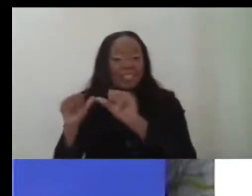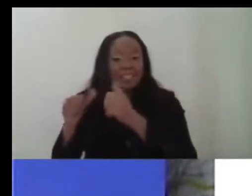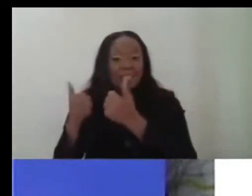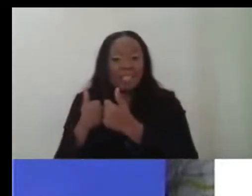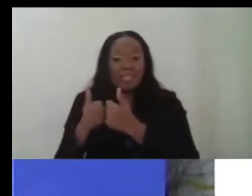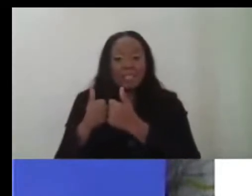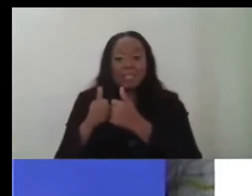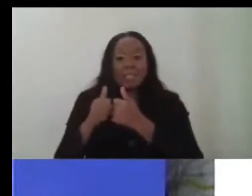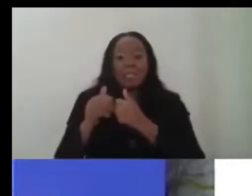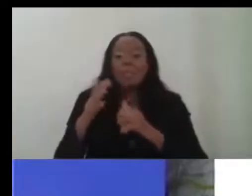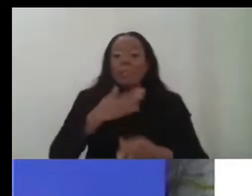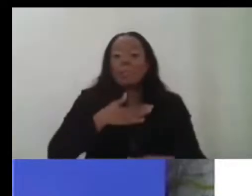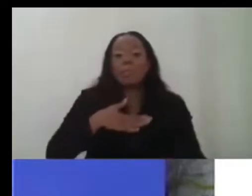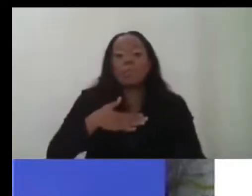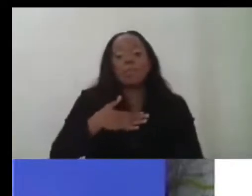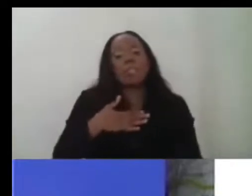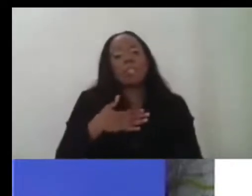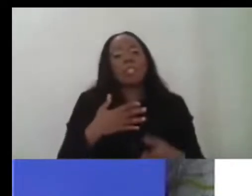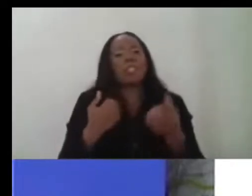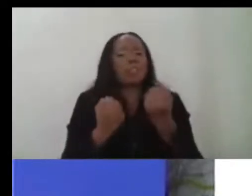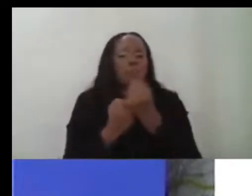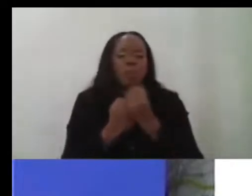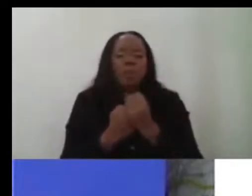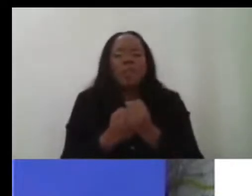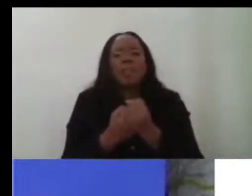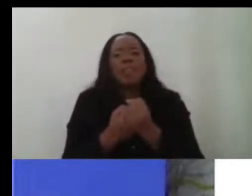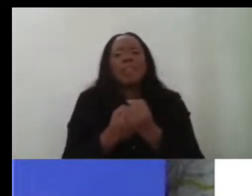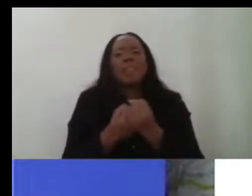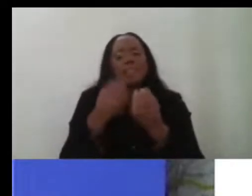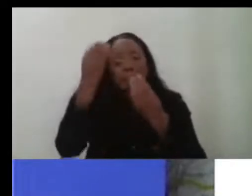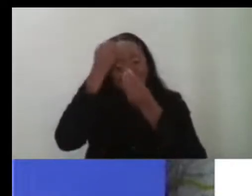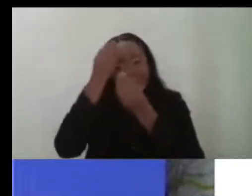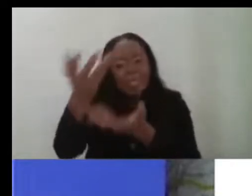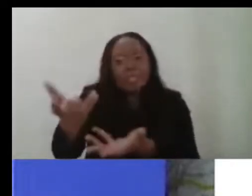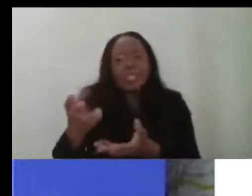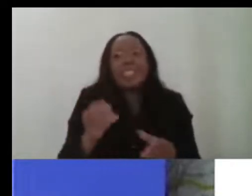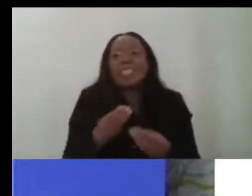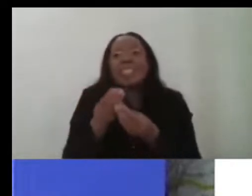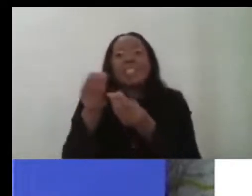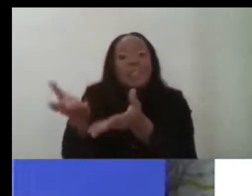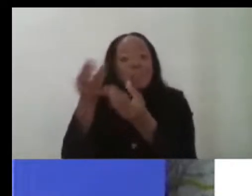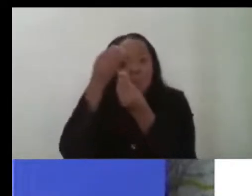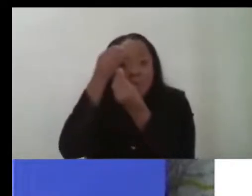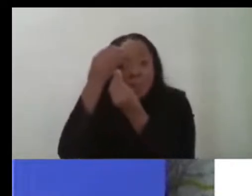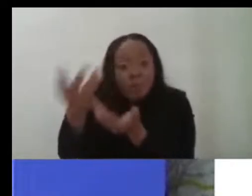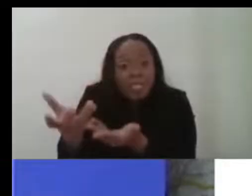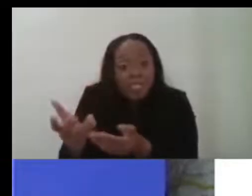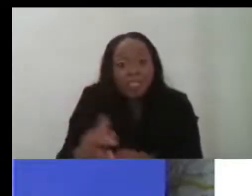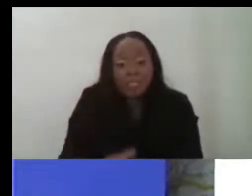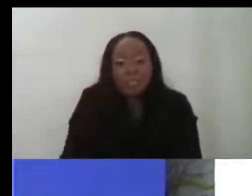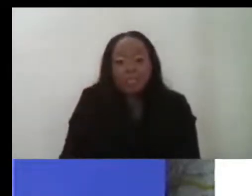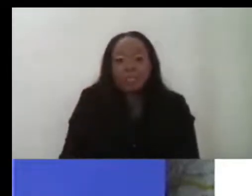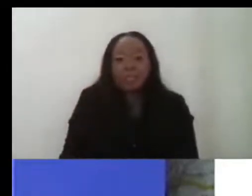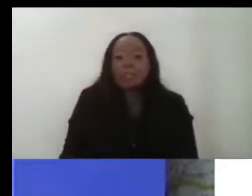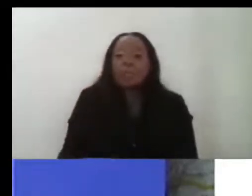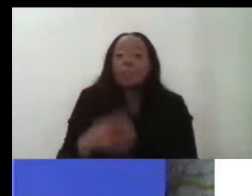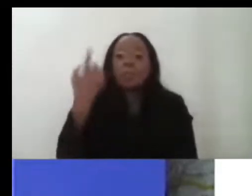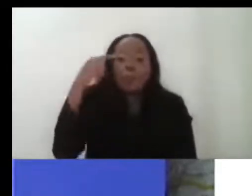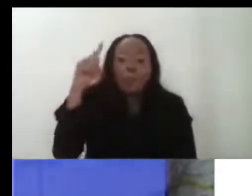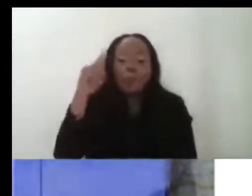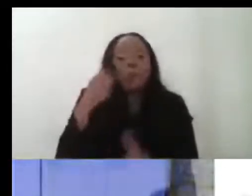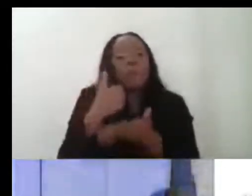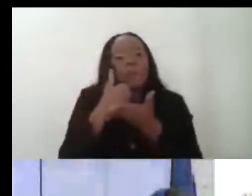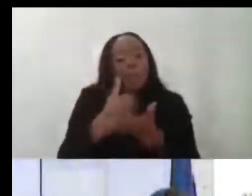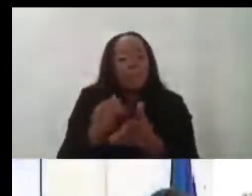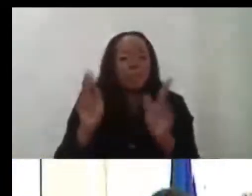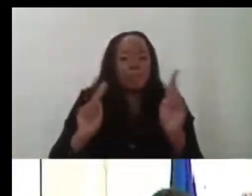organizations, please give them the information that they require. It is really to help you.